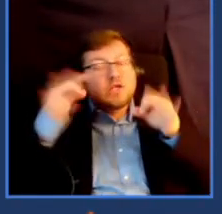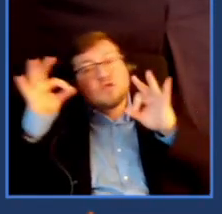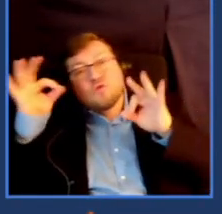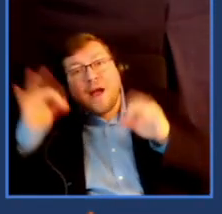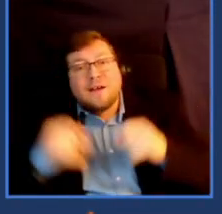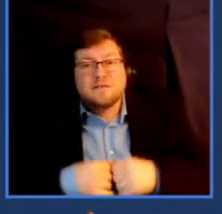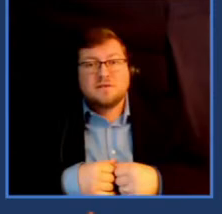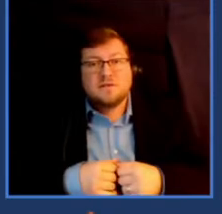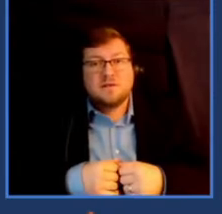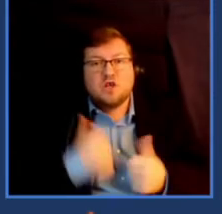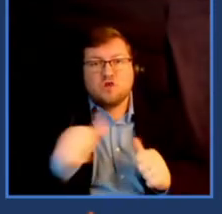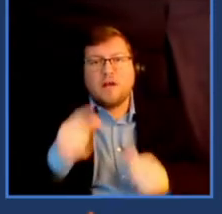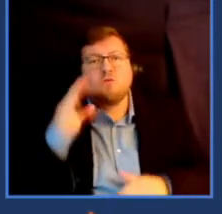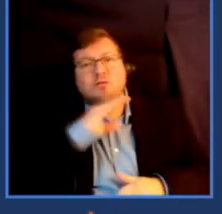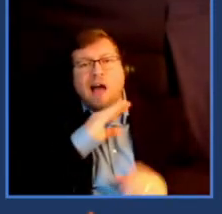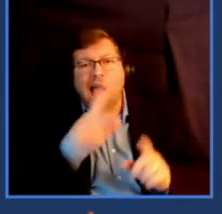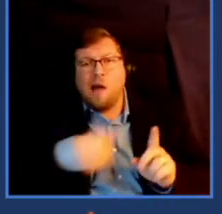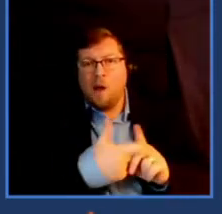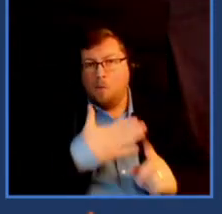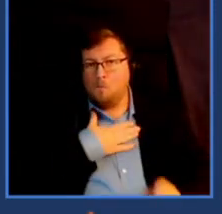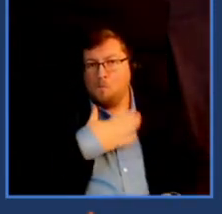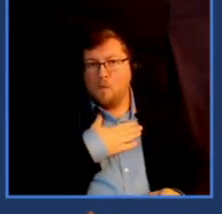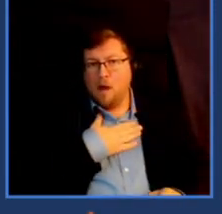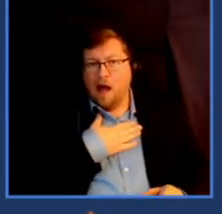misrepresent my record. Have you noticed?